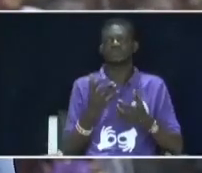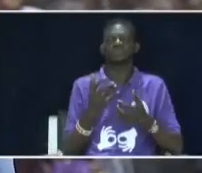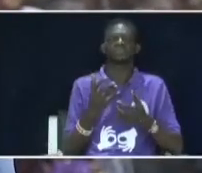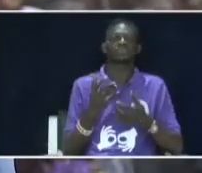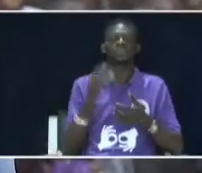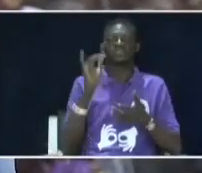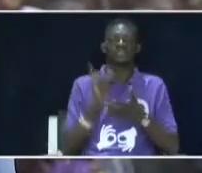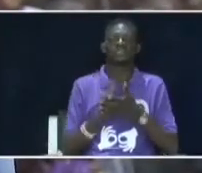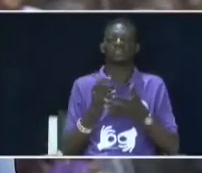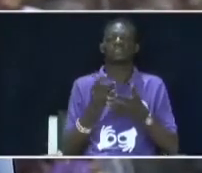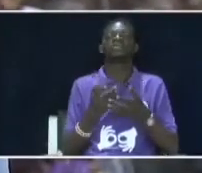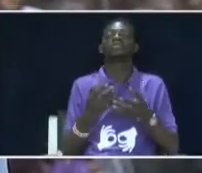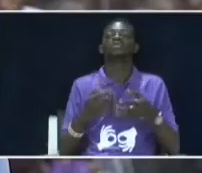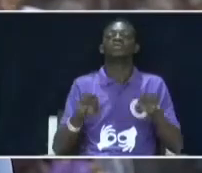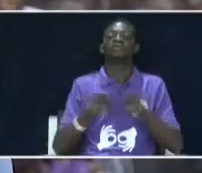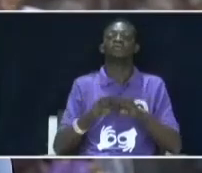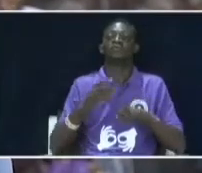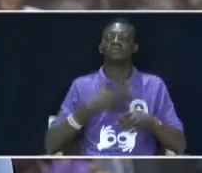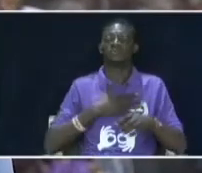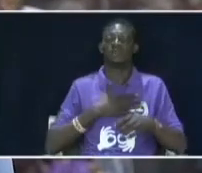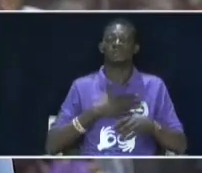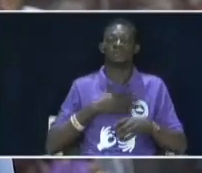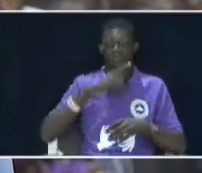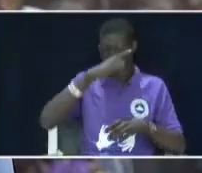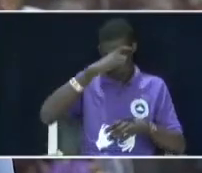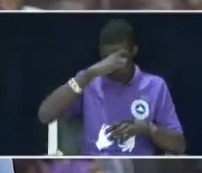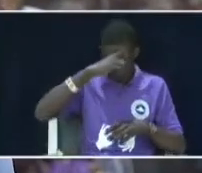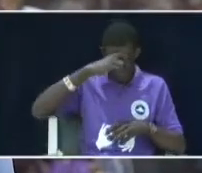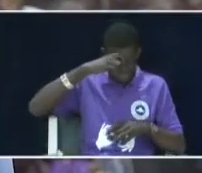that even my sweat